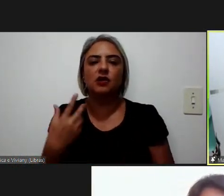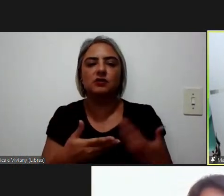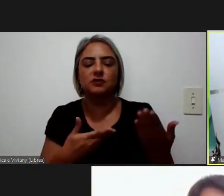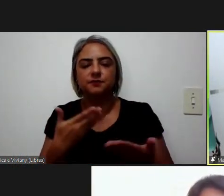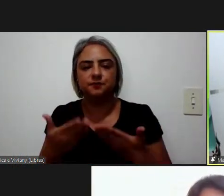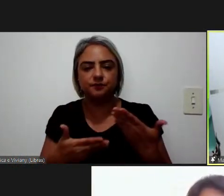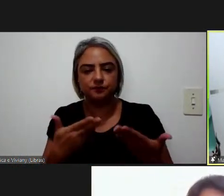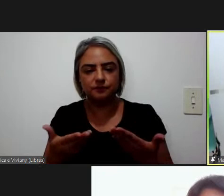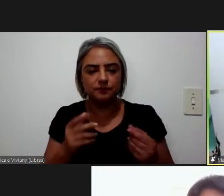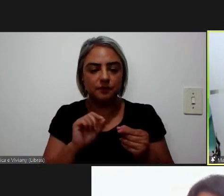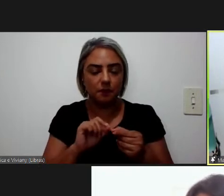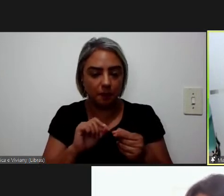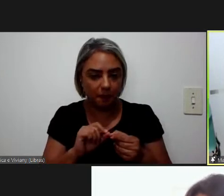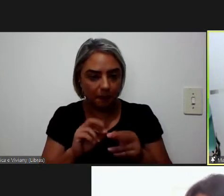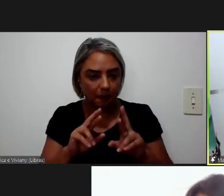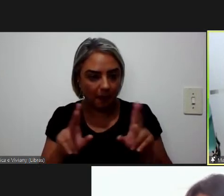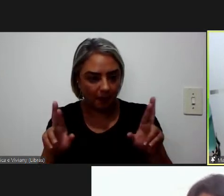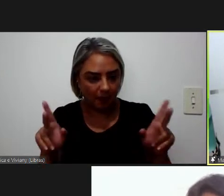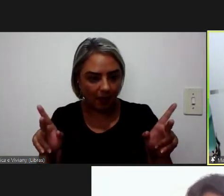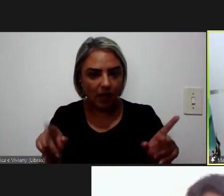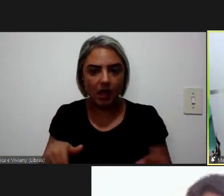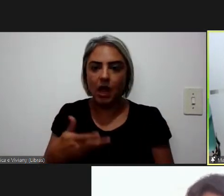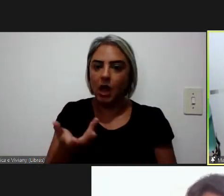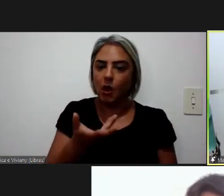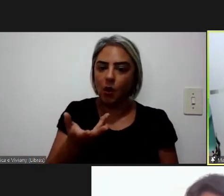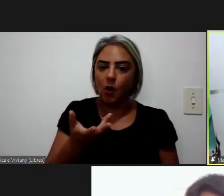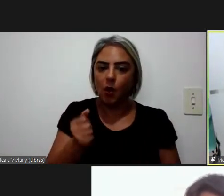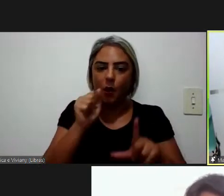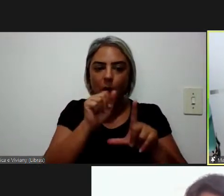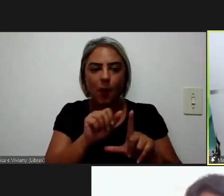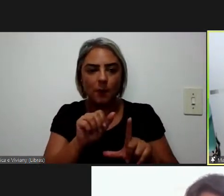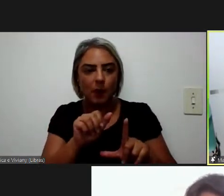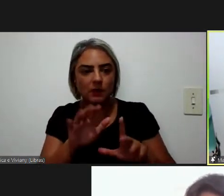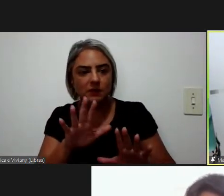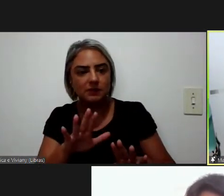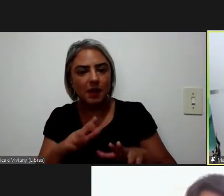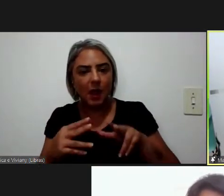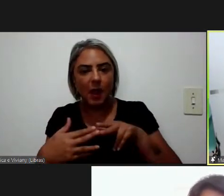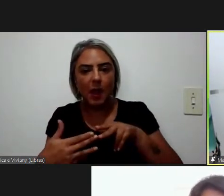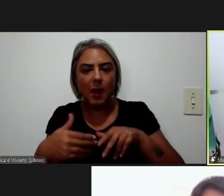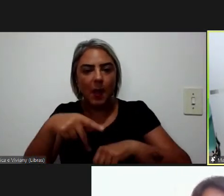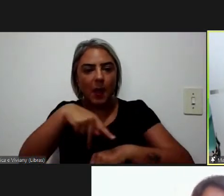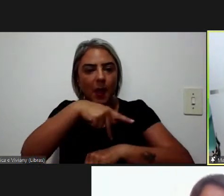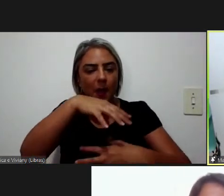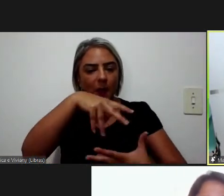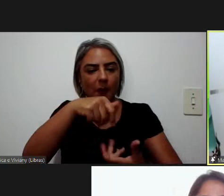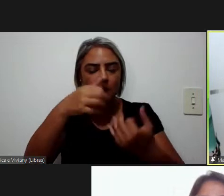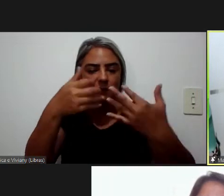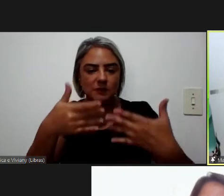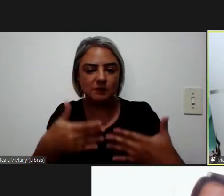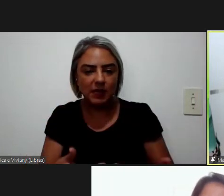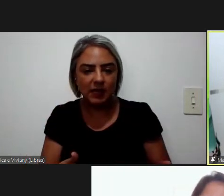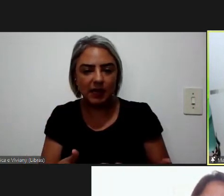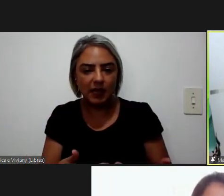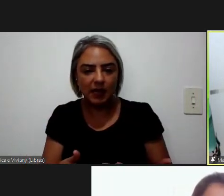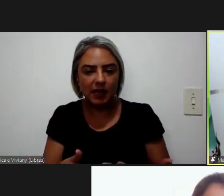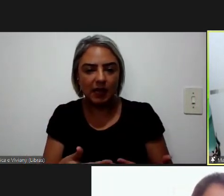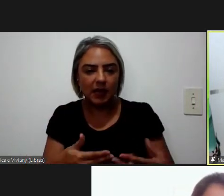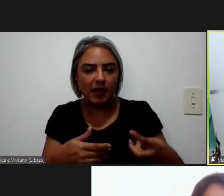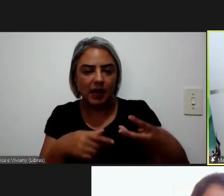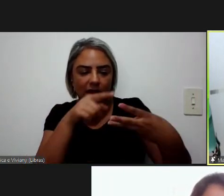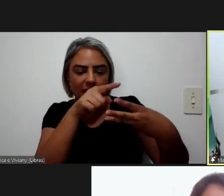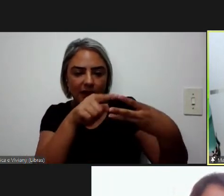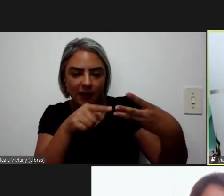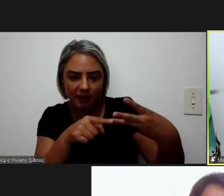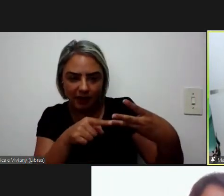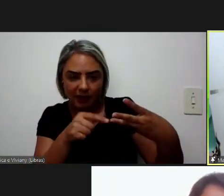and it was an excellent presentation. As we are in an international audience, I will